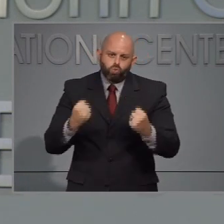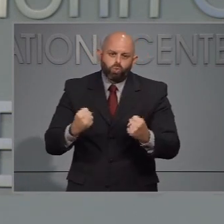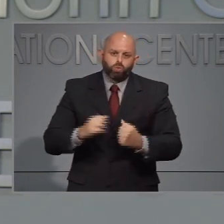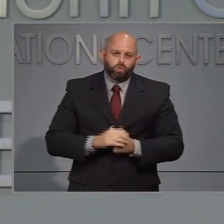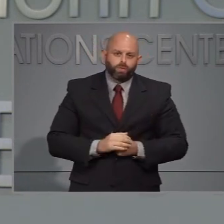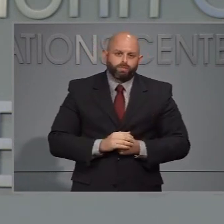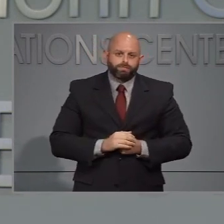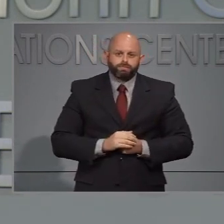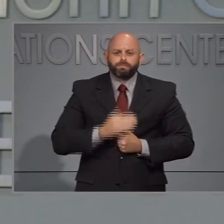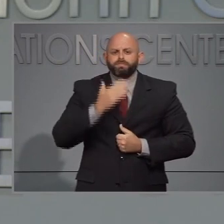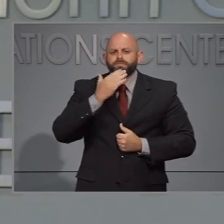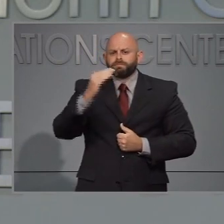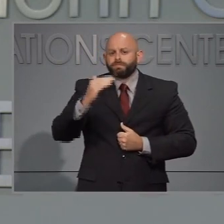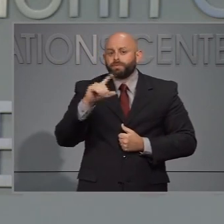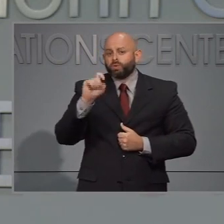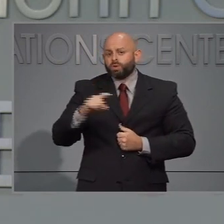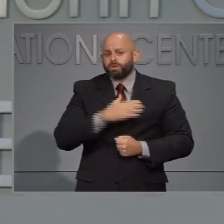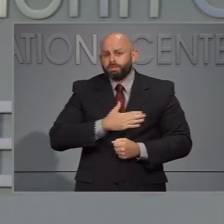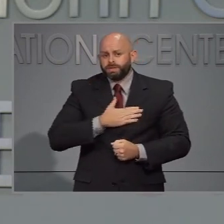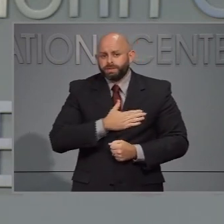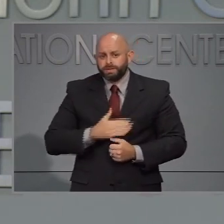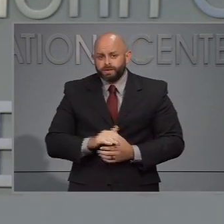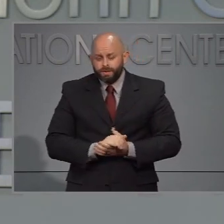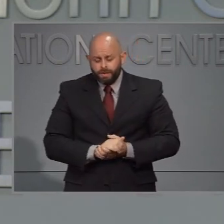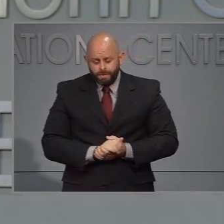Thanks. Next question, please.